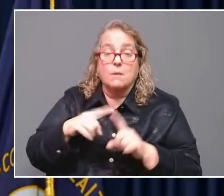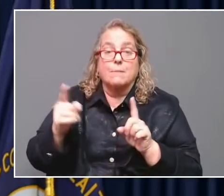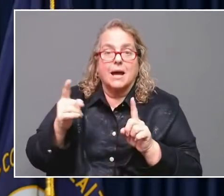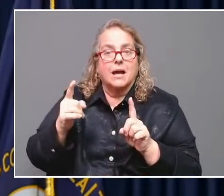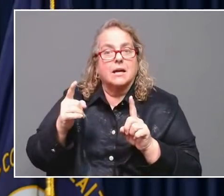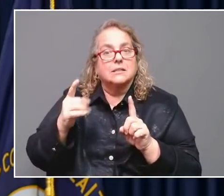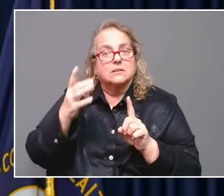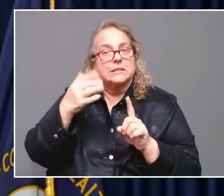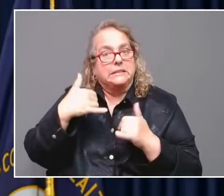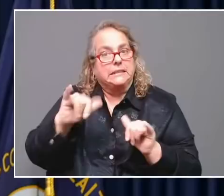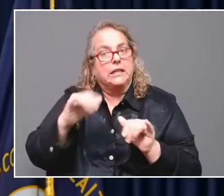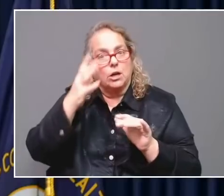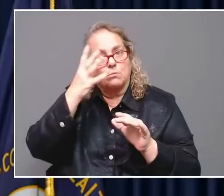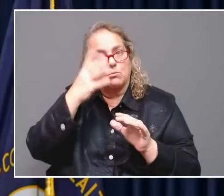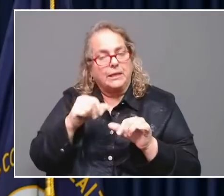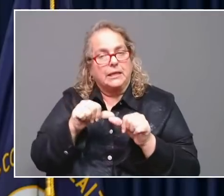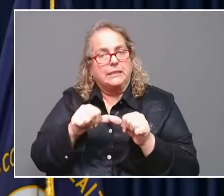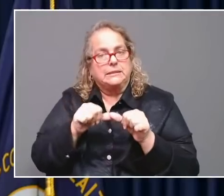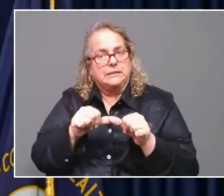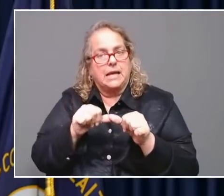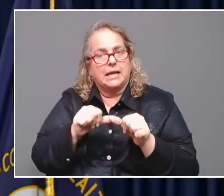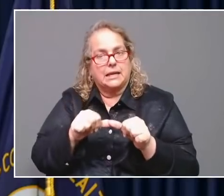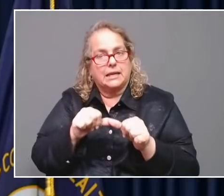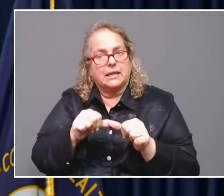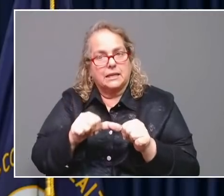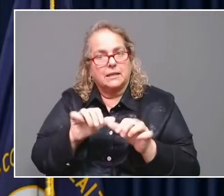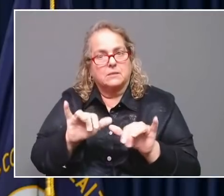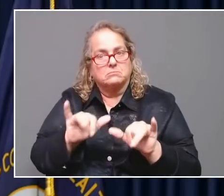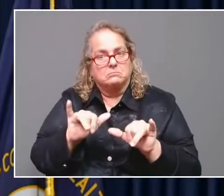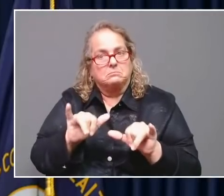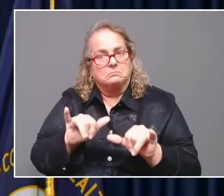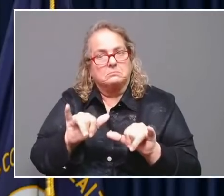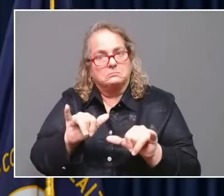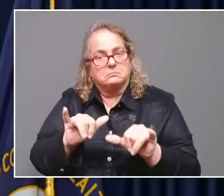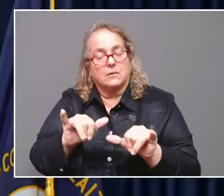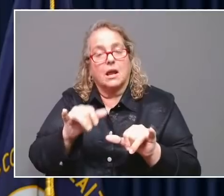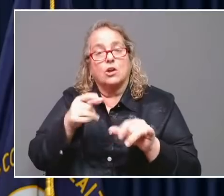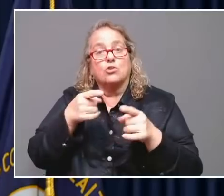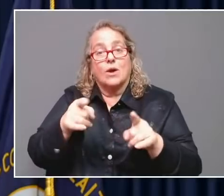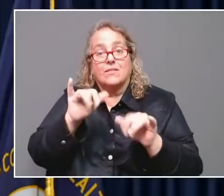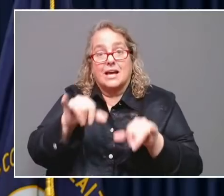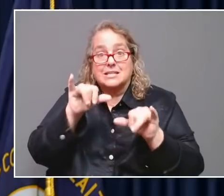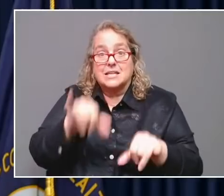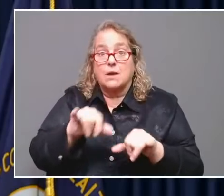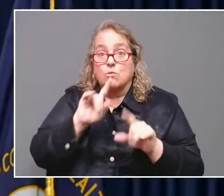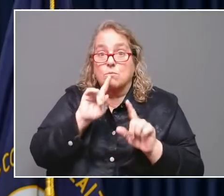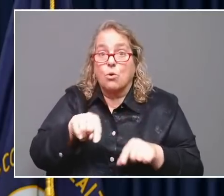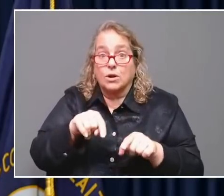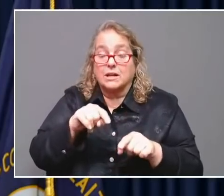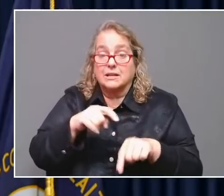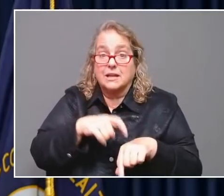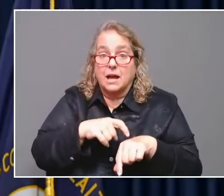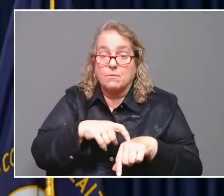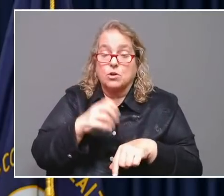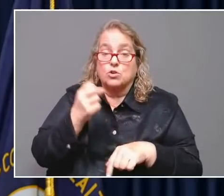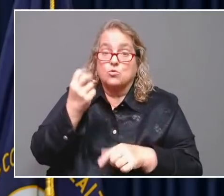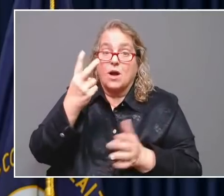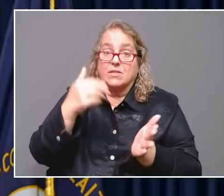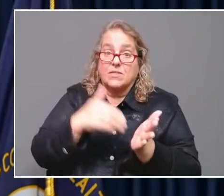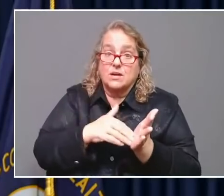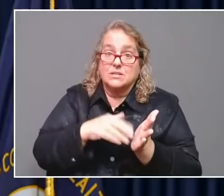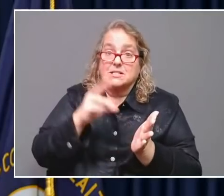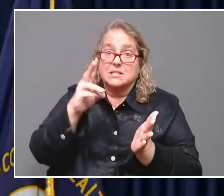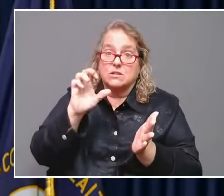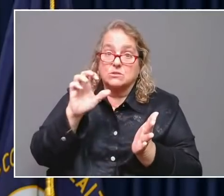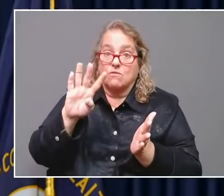as high as we would like. But during that same reporting period, 12,631 booster shots. So